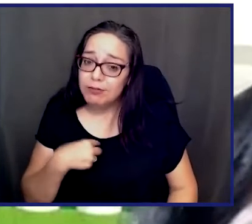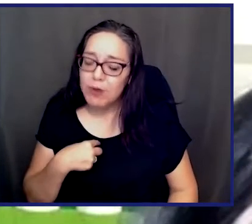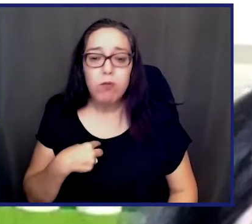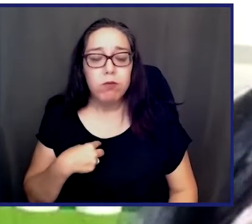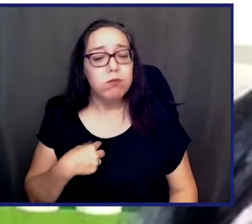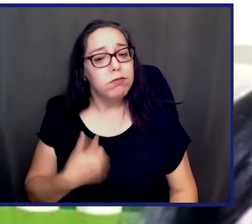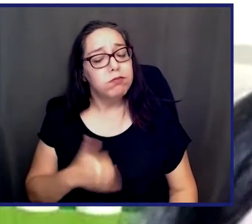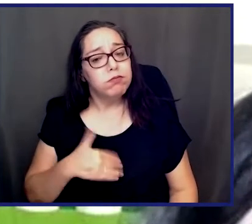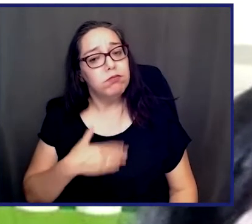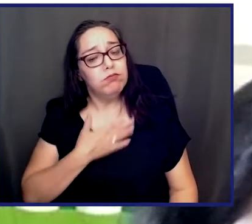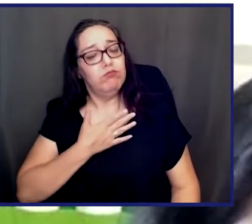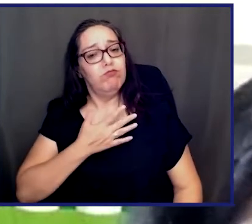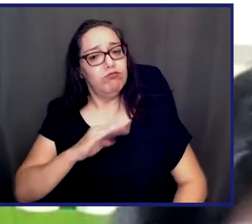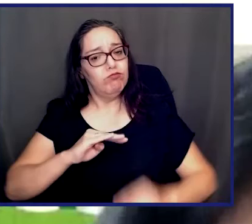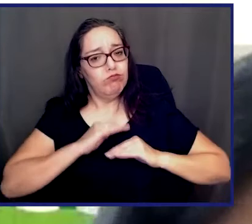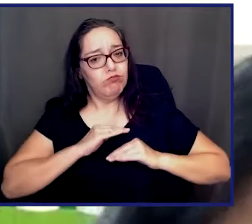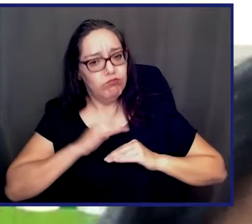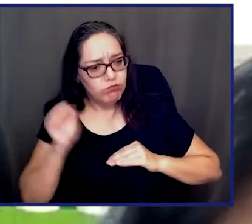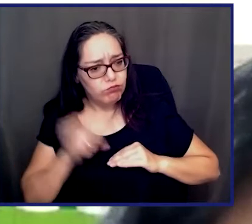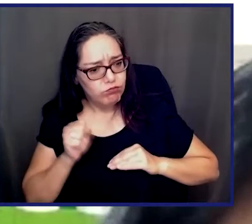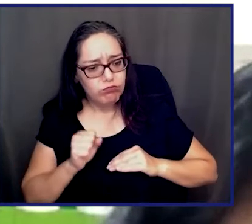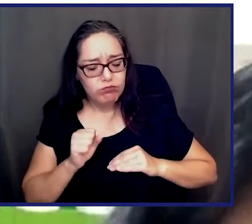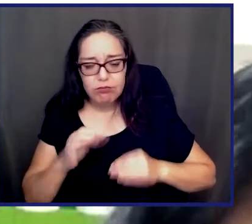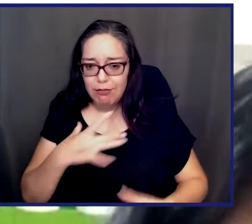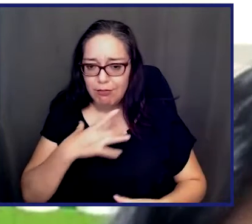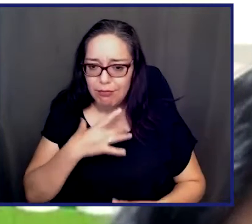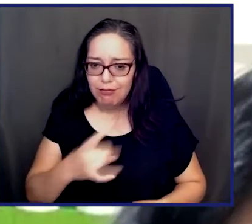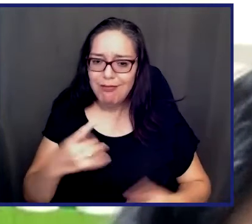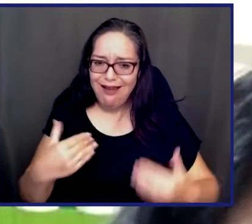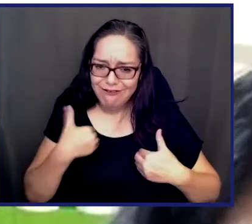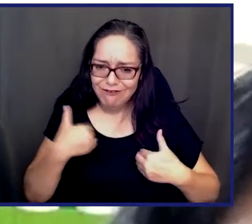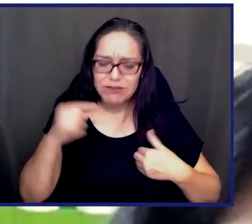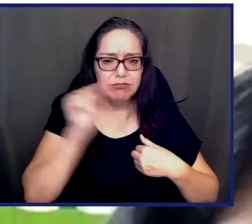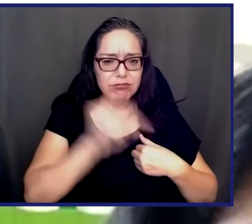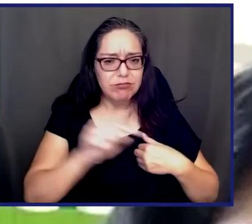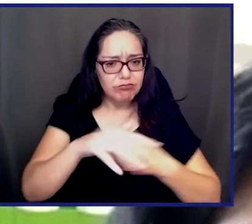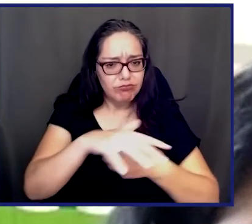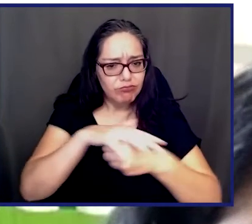satisfactorio y muy me gusta mucho tener estos espacios de participación,